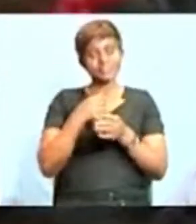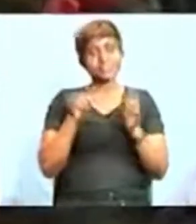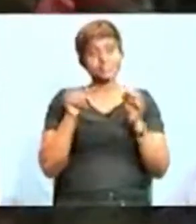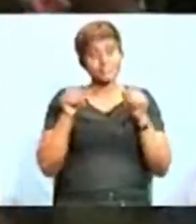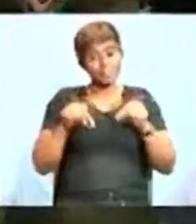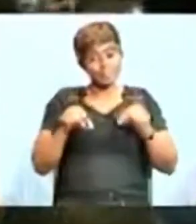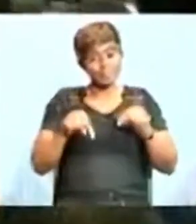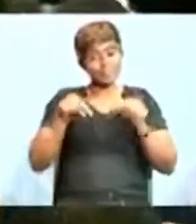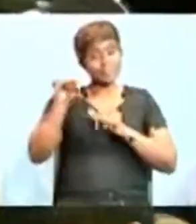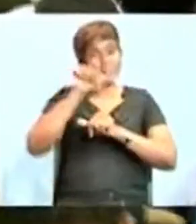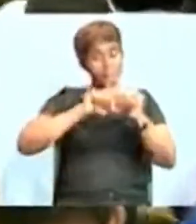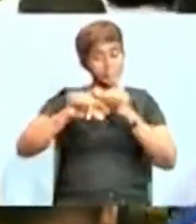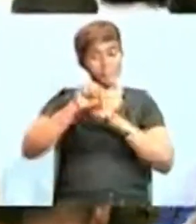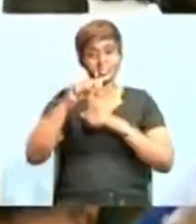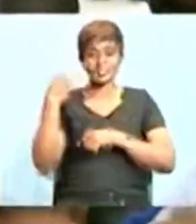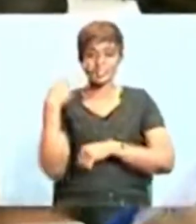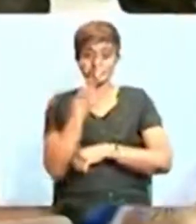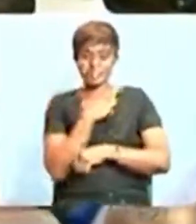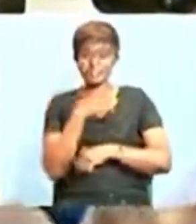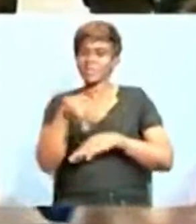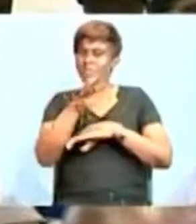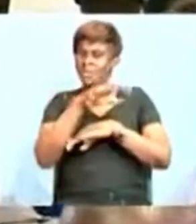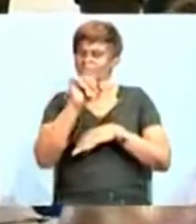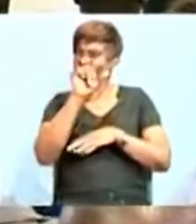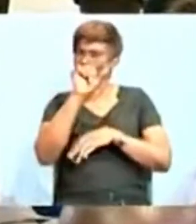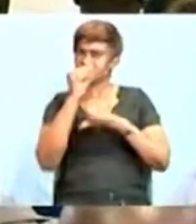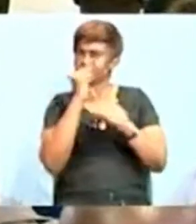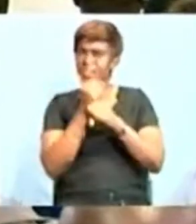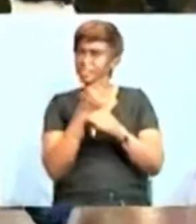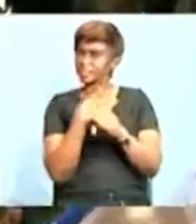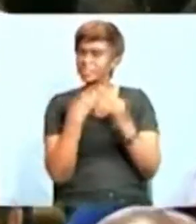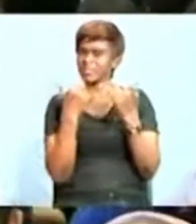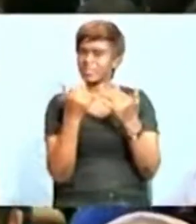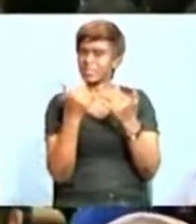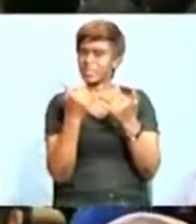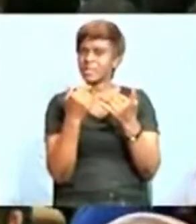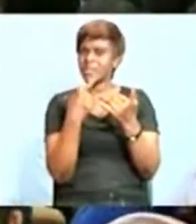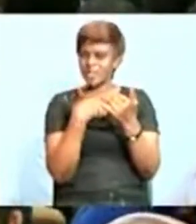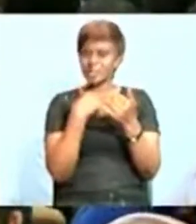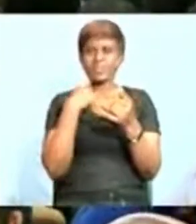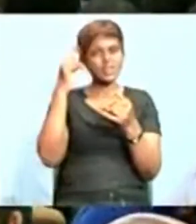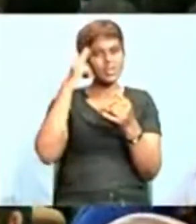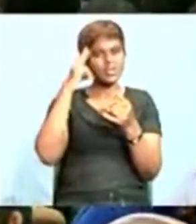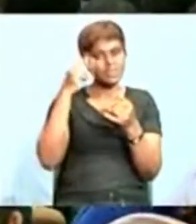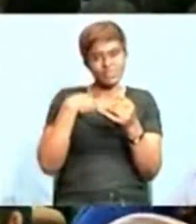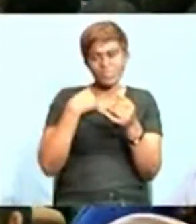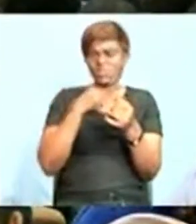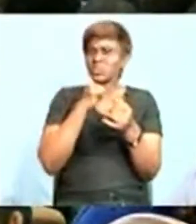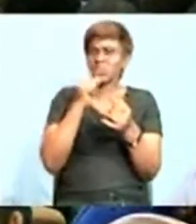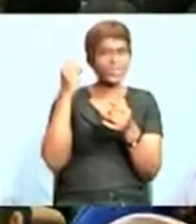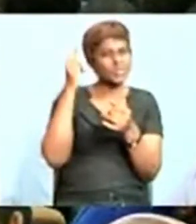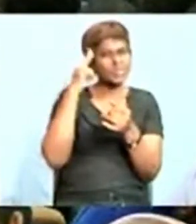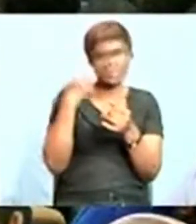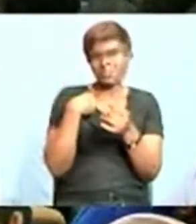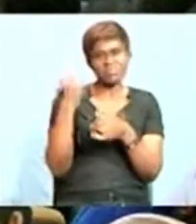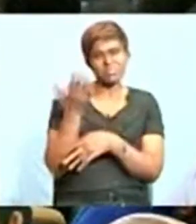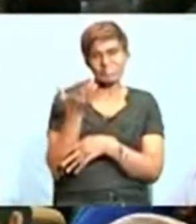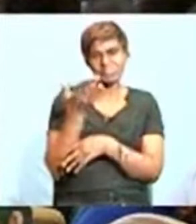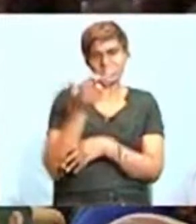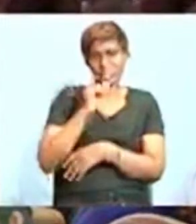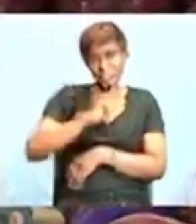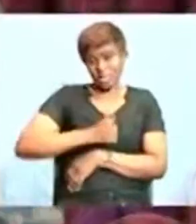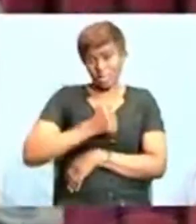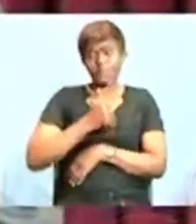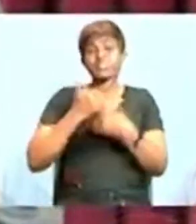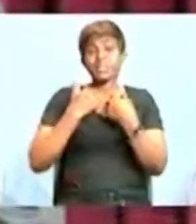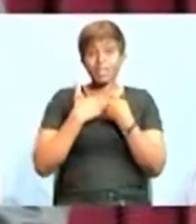I think, for slightly over 20 years, and to my recollection, I do not remember that we